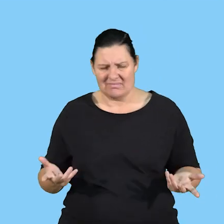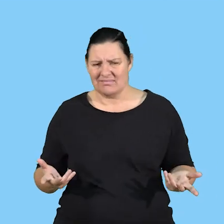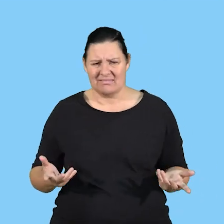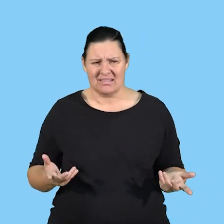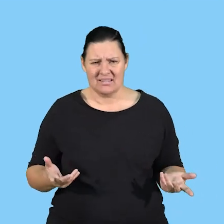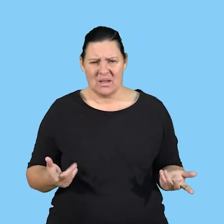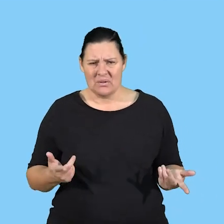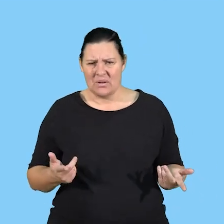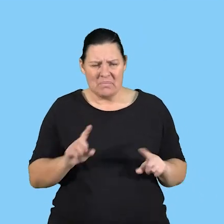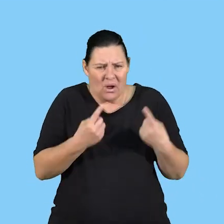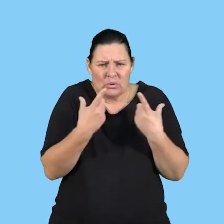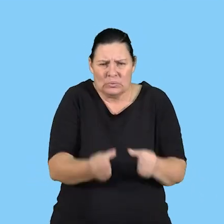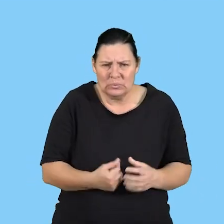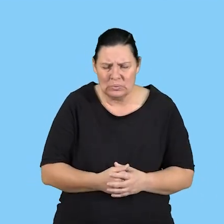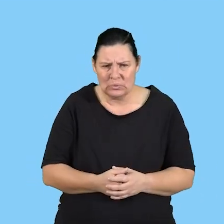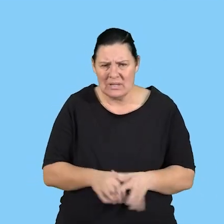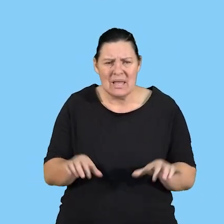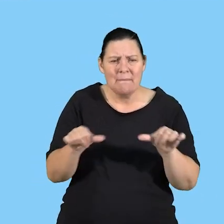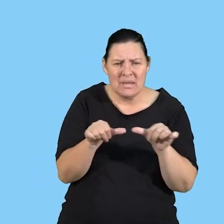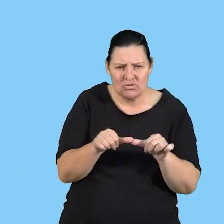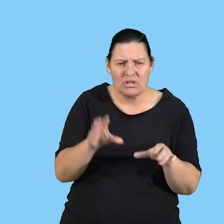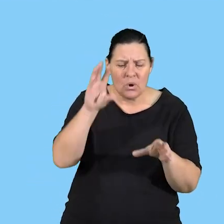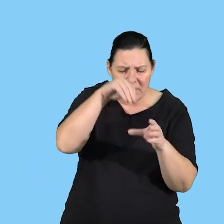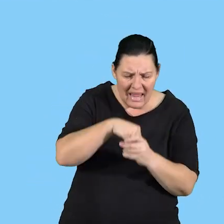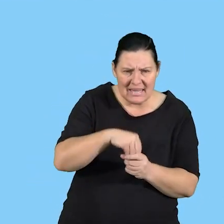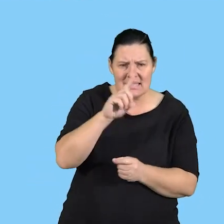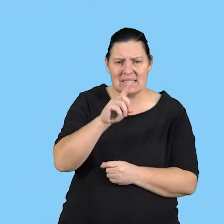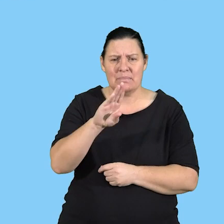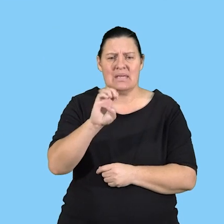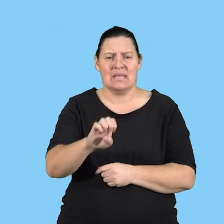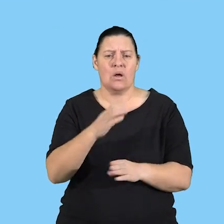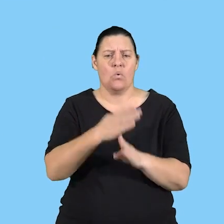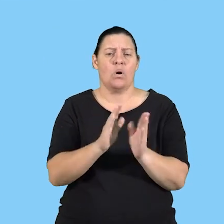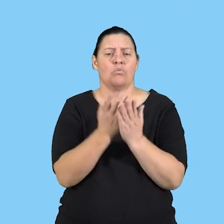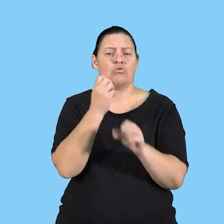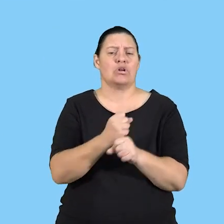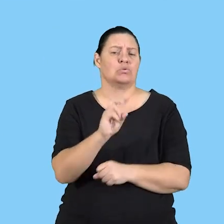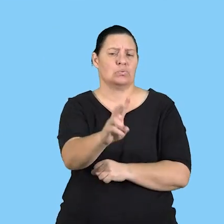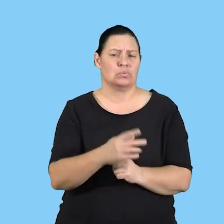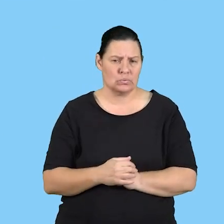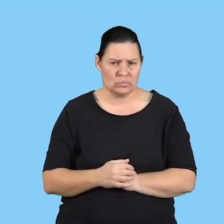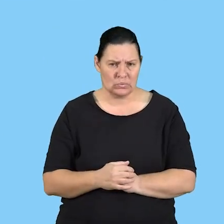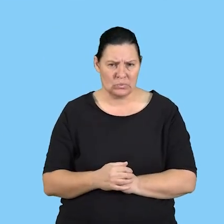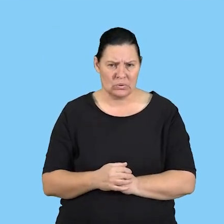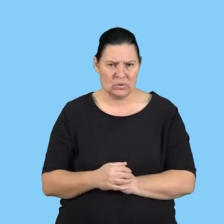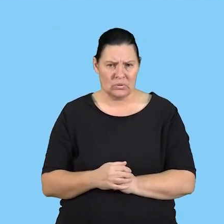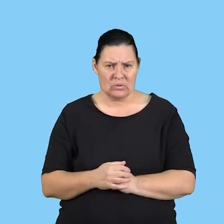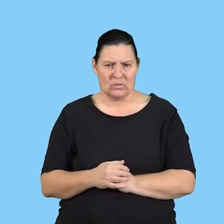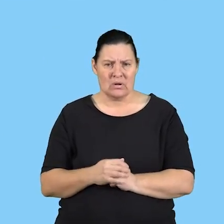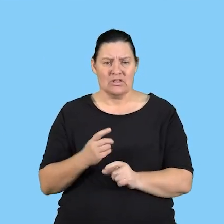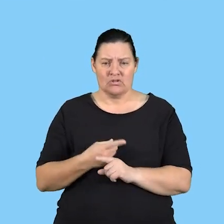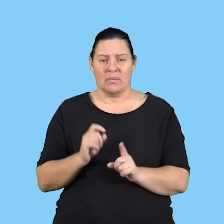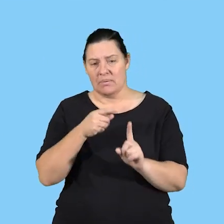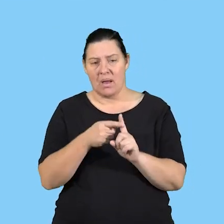with measurement, where we work on our scales. It's in the DBE workbook in grade 2. This was pitched at just